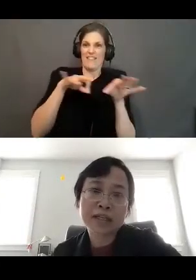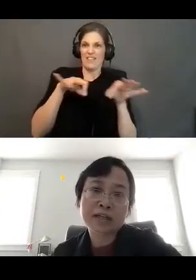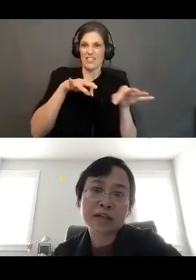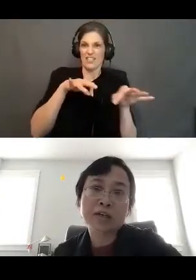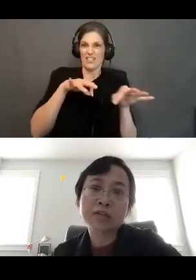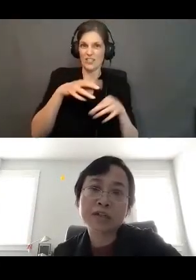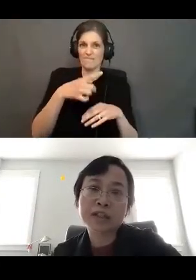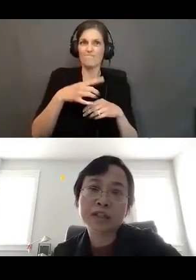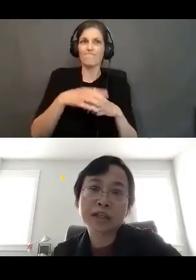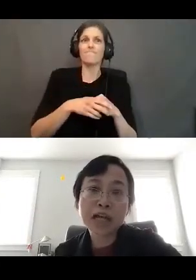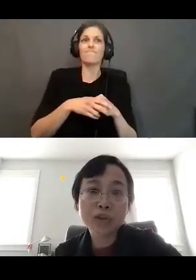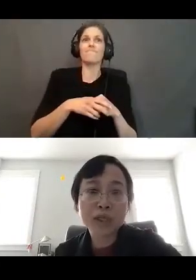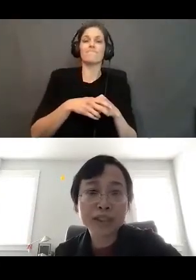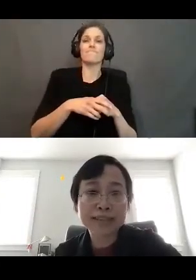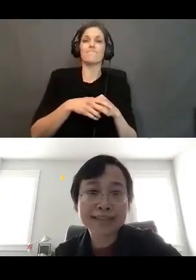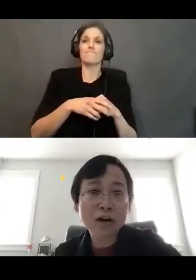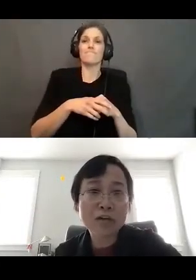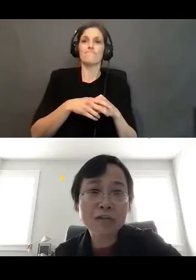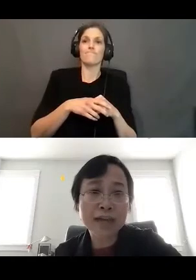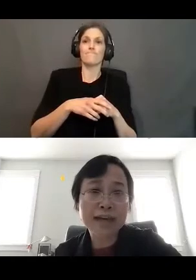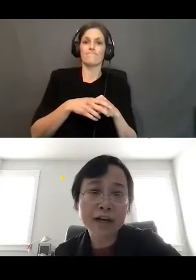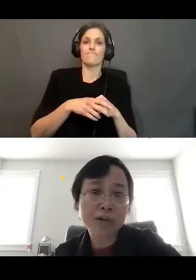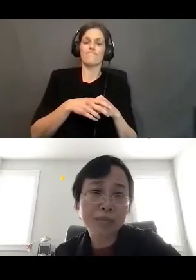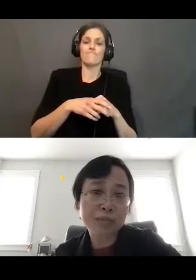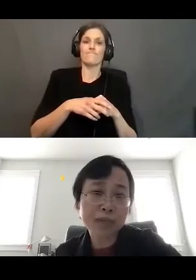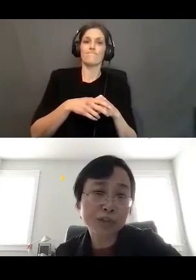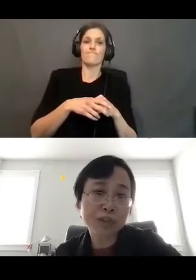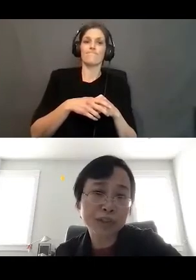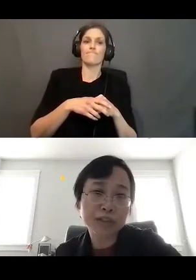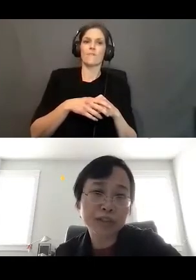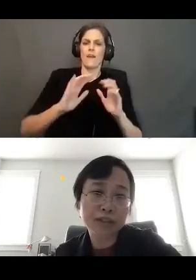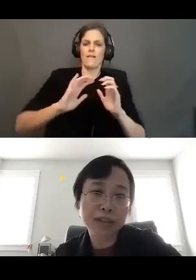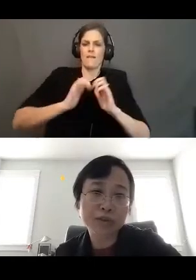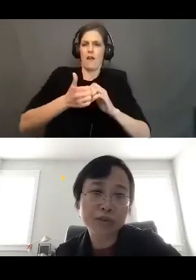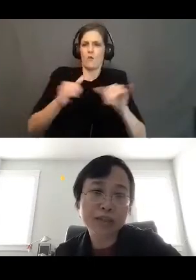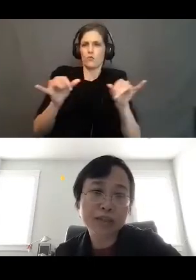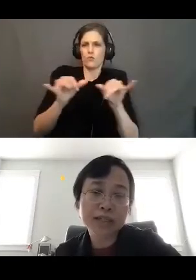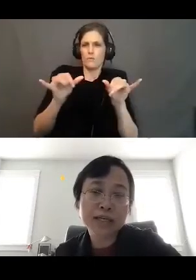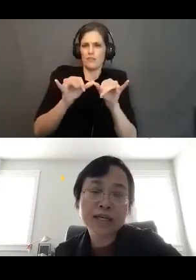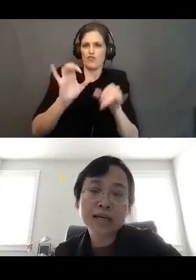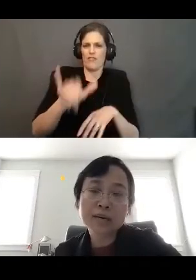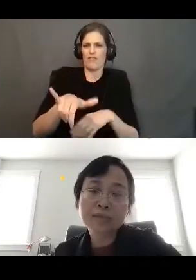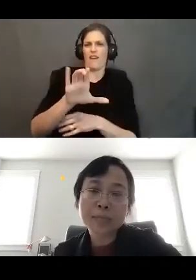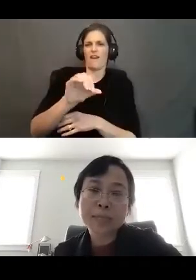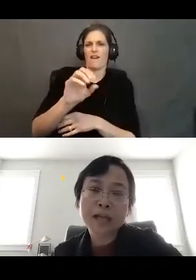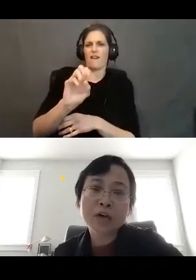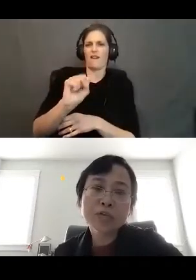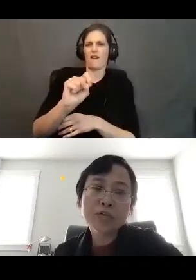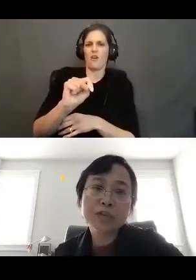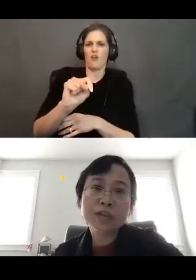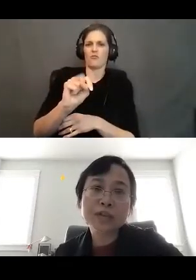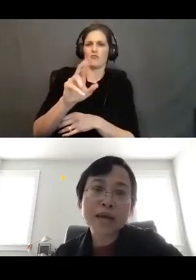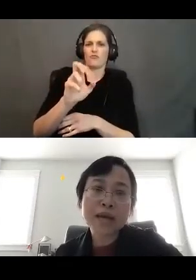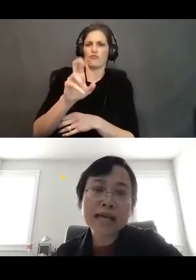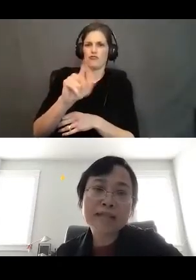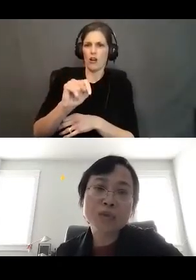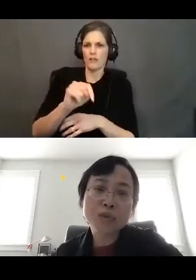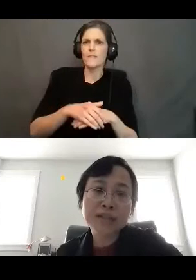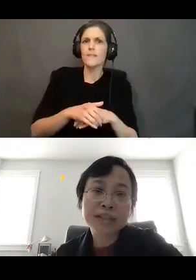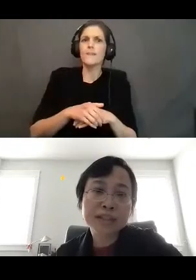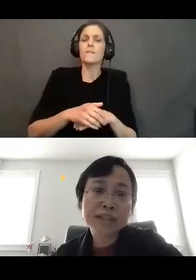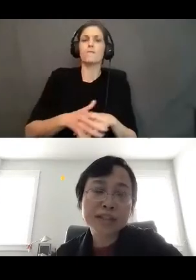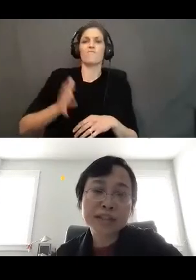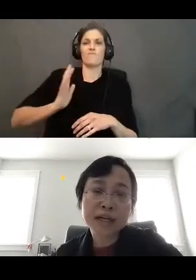the construct itself, and how to measure the construct. Over the past